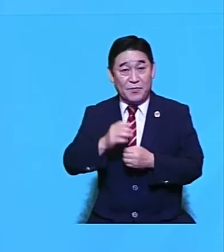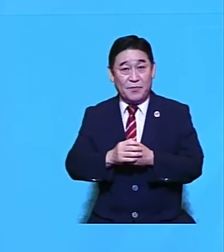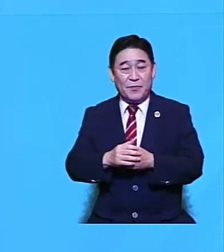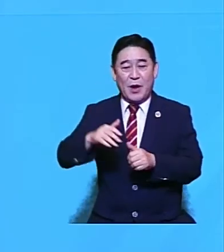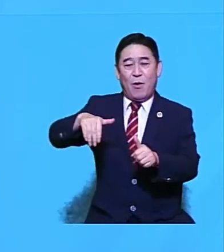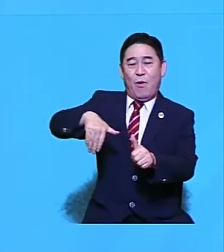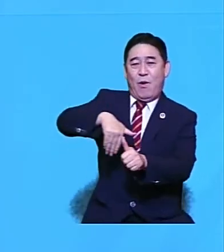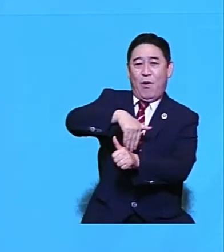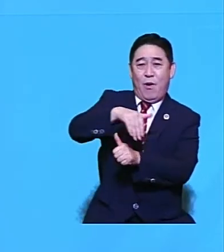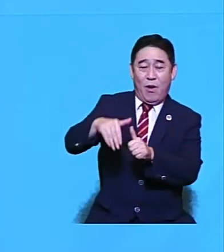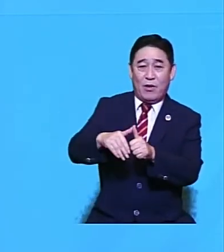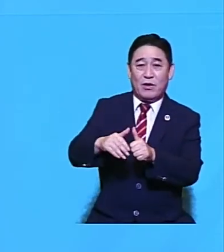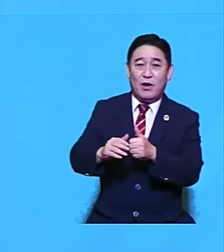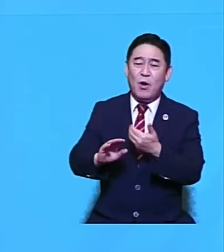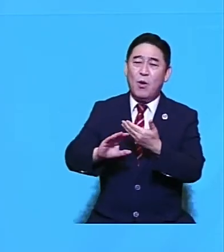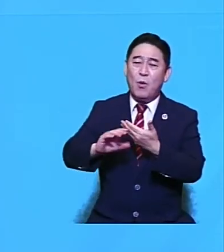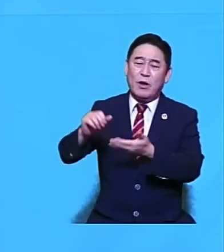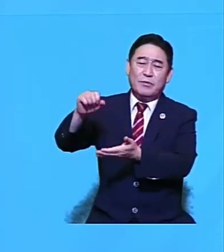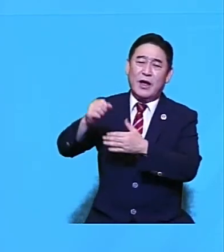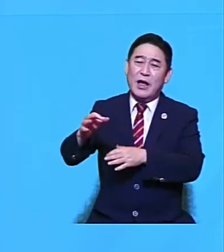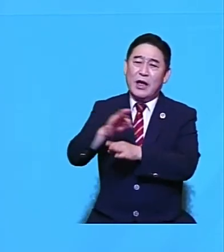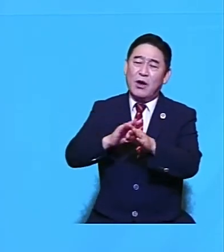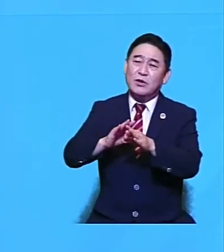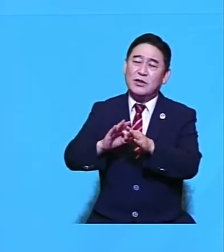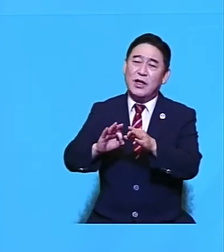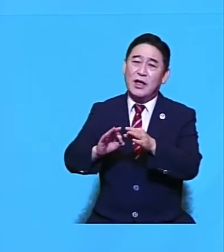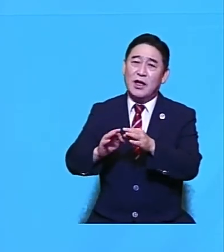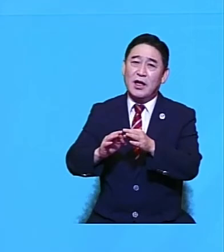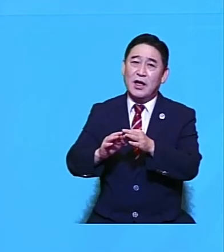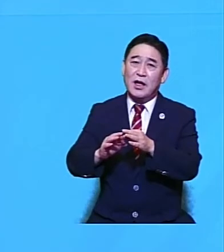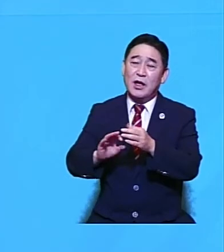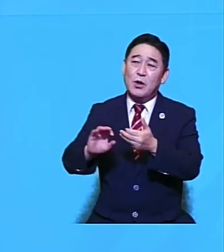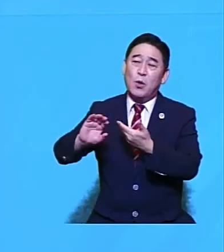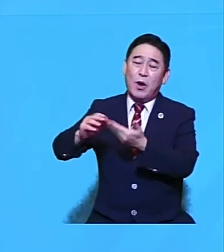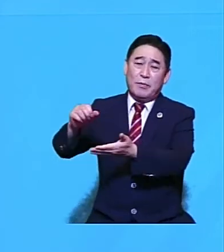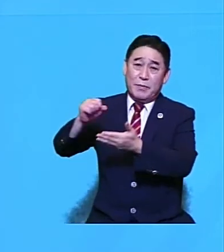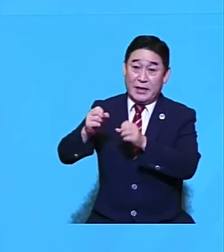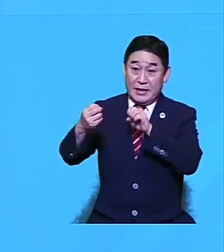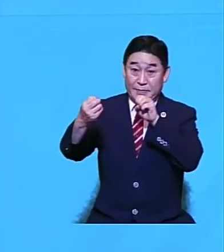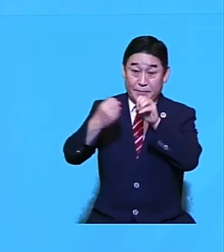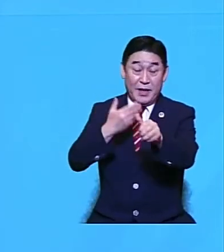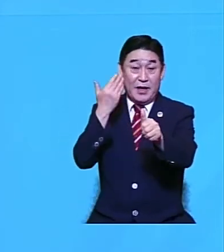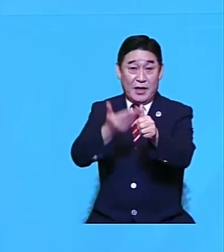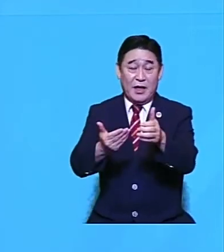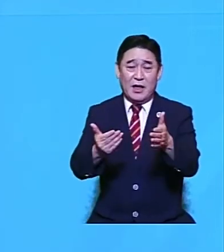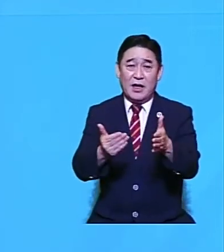externality. That means, yes, if you were building power plants for